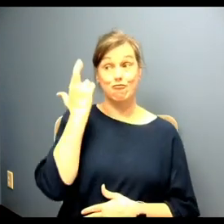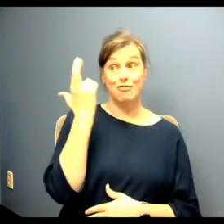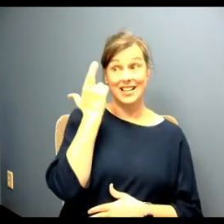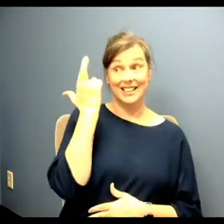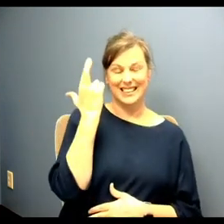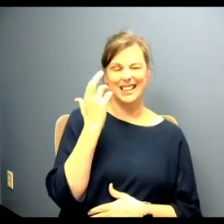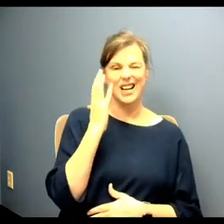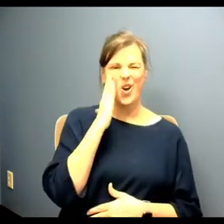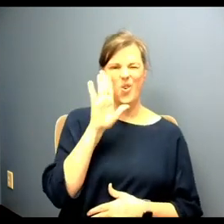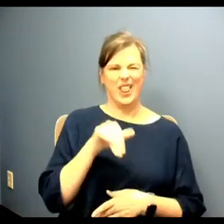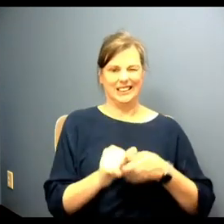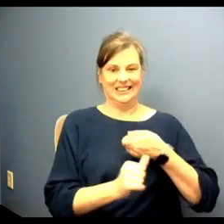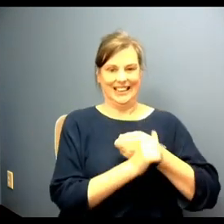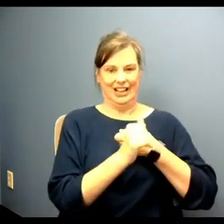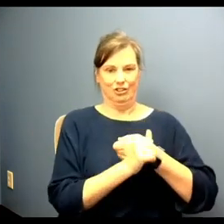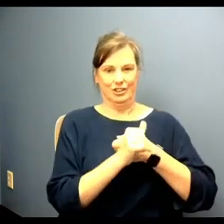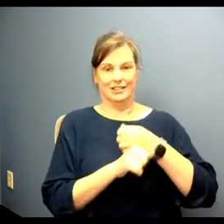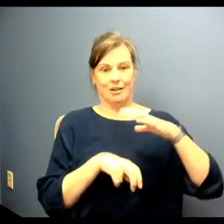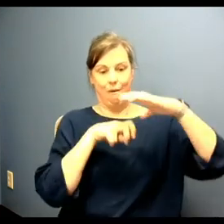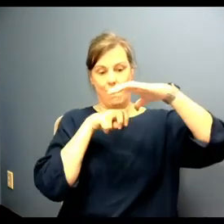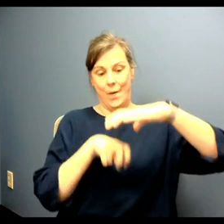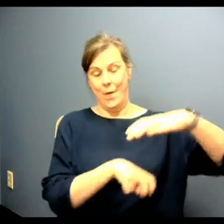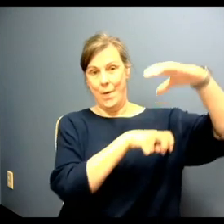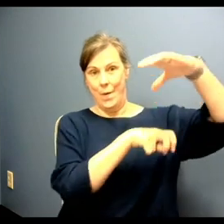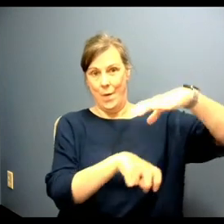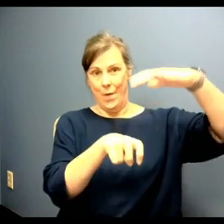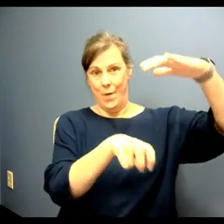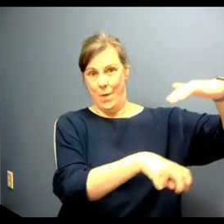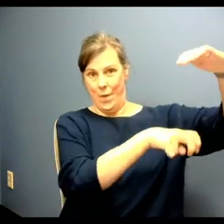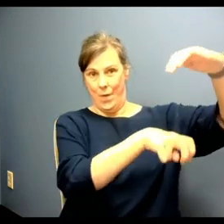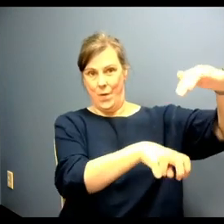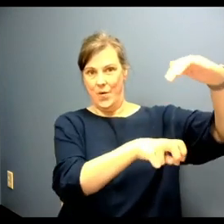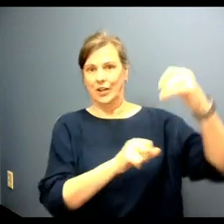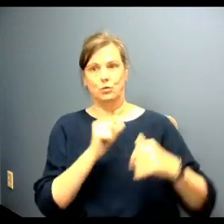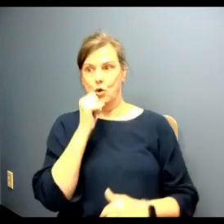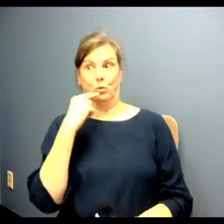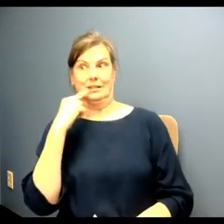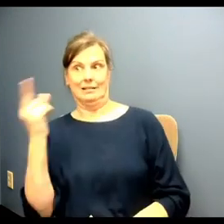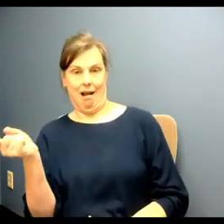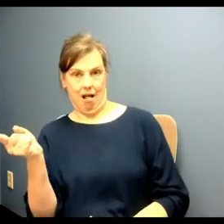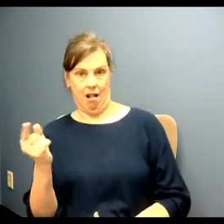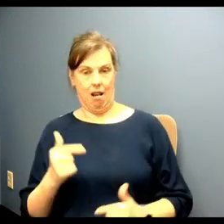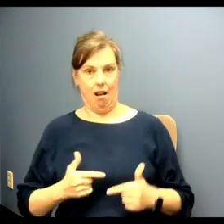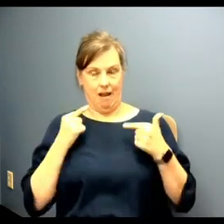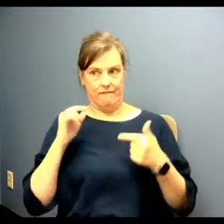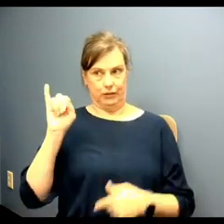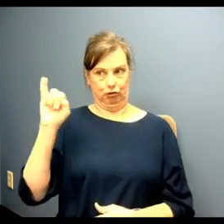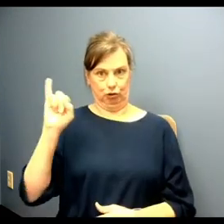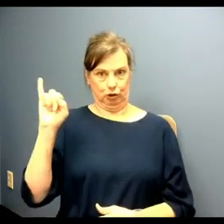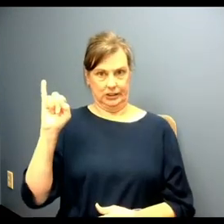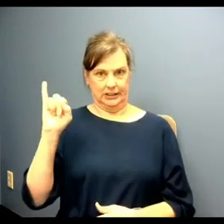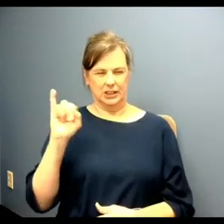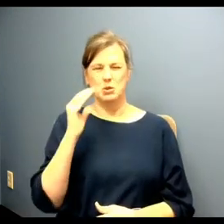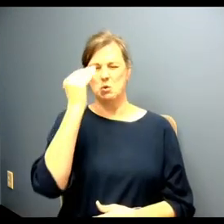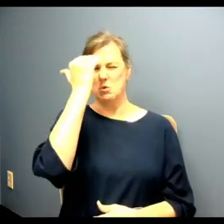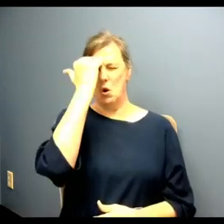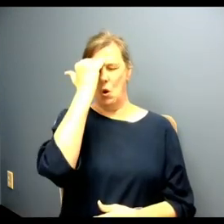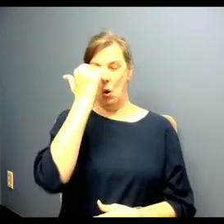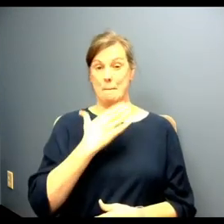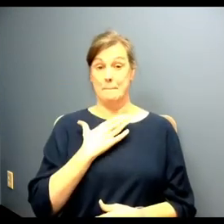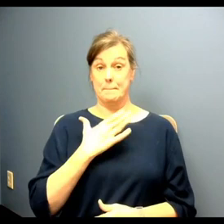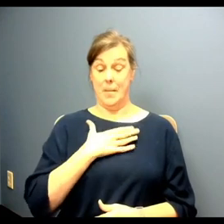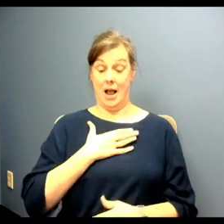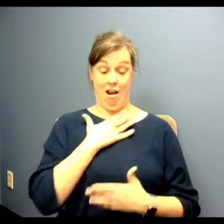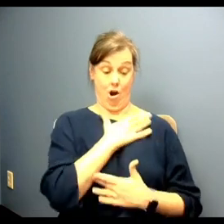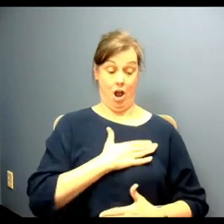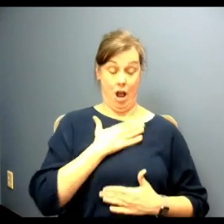specifically something like this. So you, as a consumer in this life insurance market, you know that you live a life that is